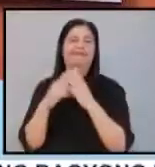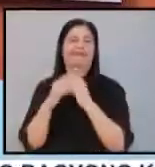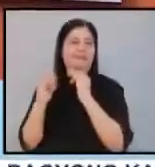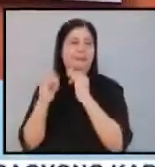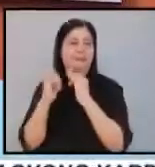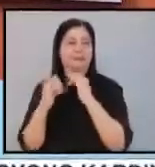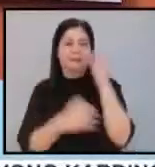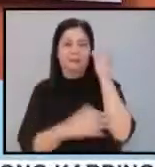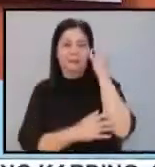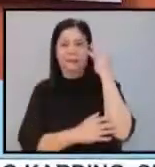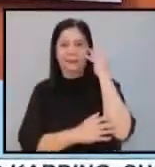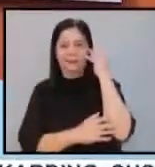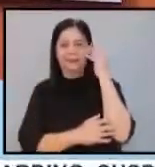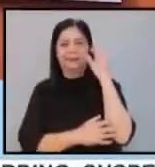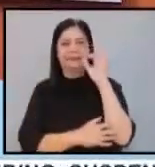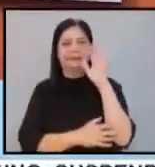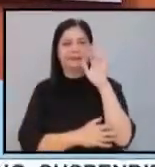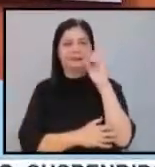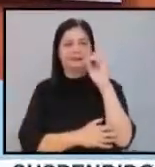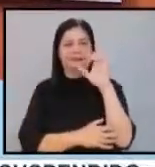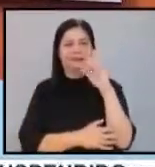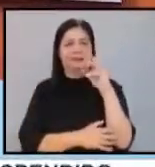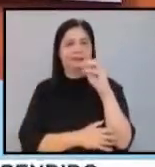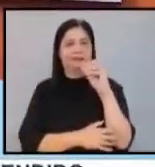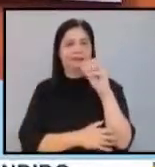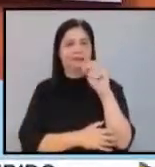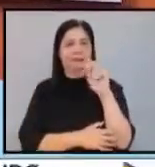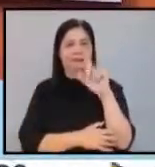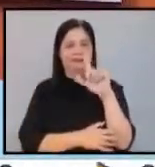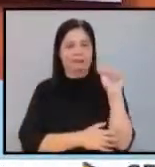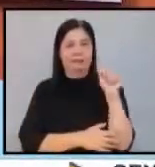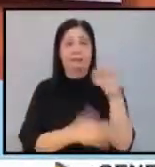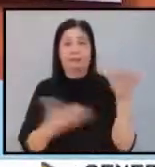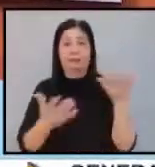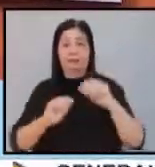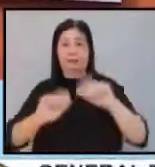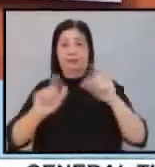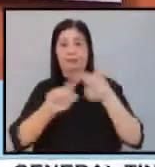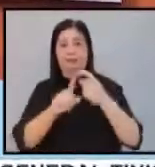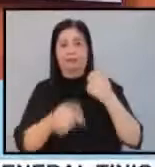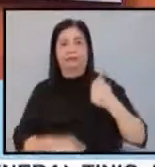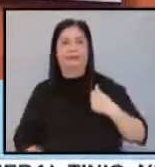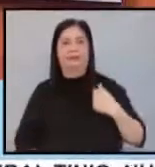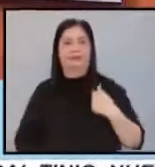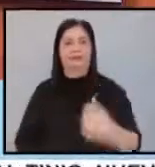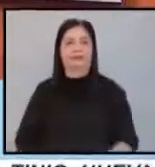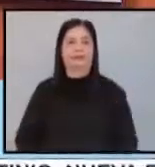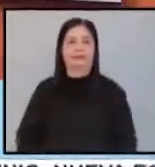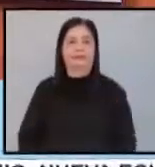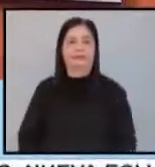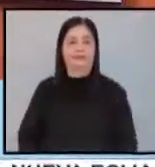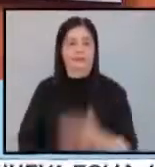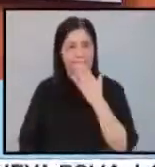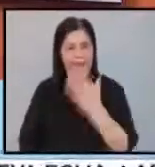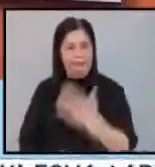Montilla, live all the way from Canada. Maraming salamat po, sir. At mabuhay po kayo. Salamat. Thank you.